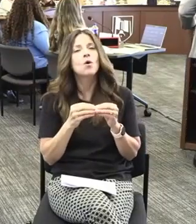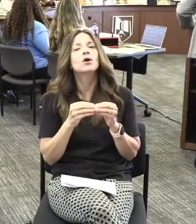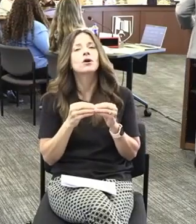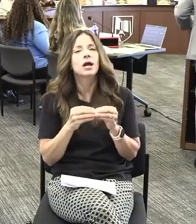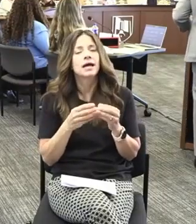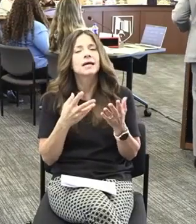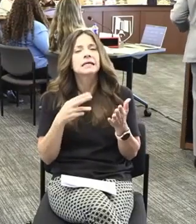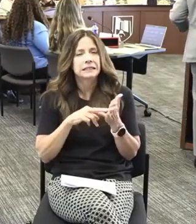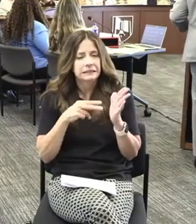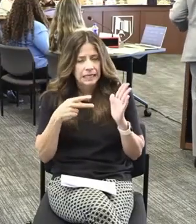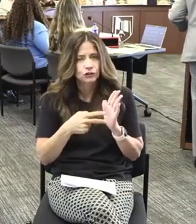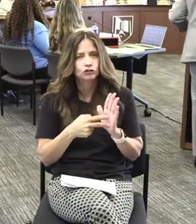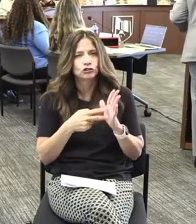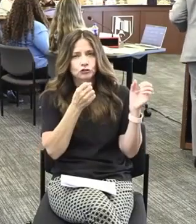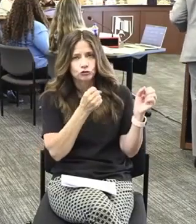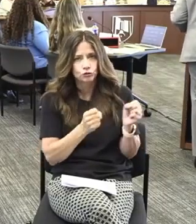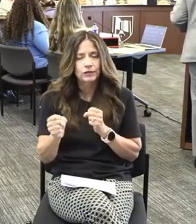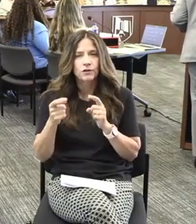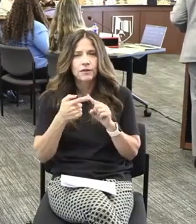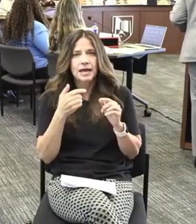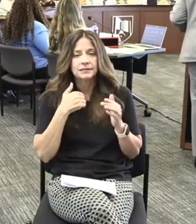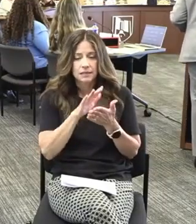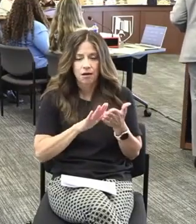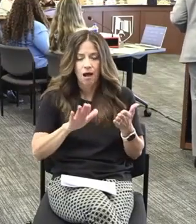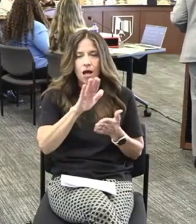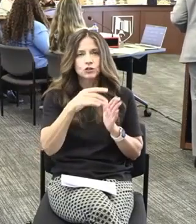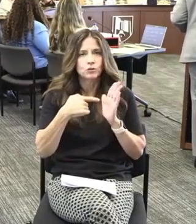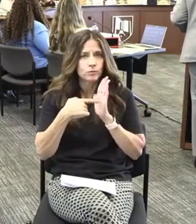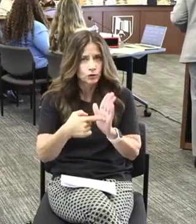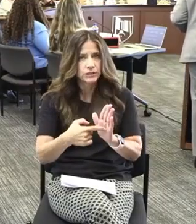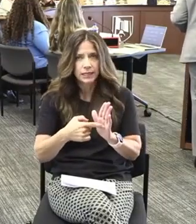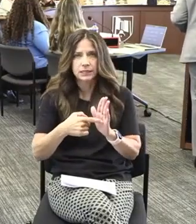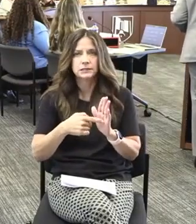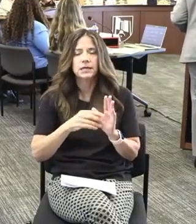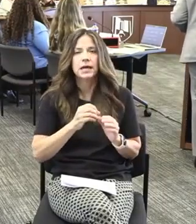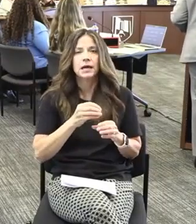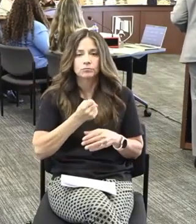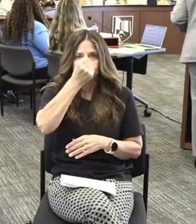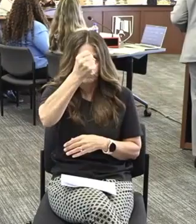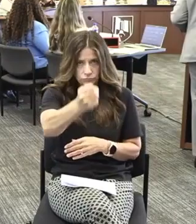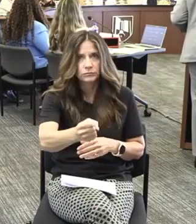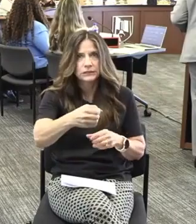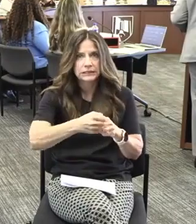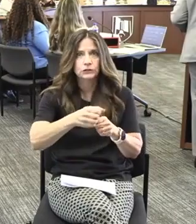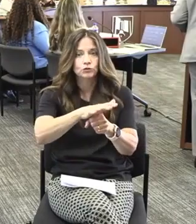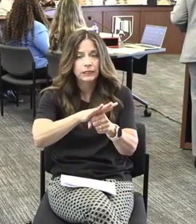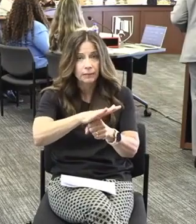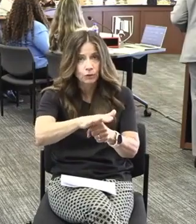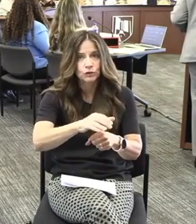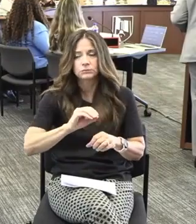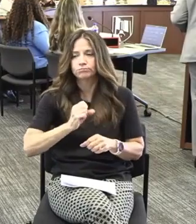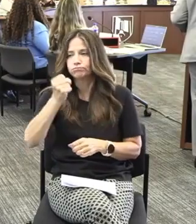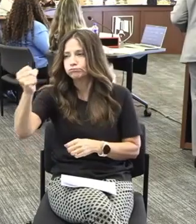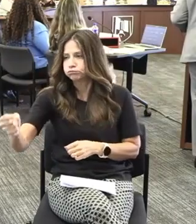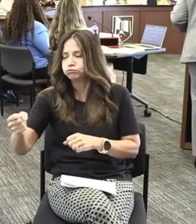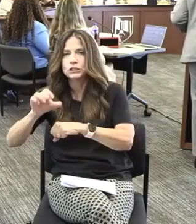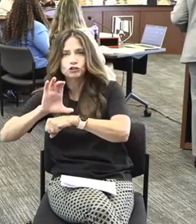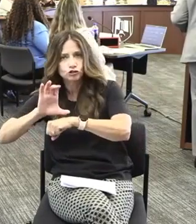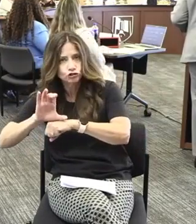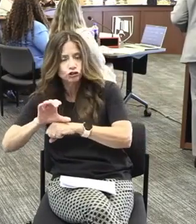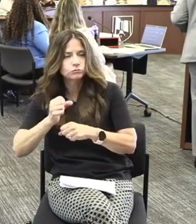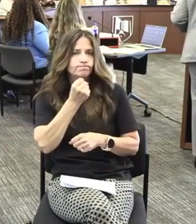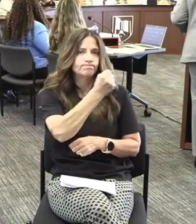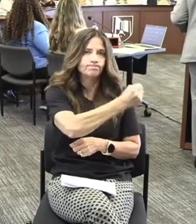strategy that puts college representatives directly into neighborhoods, into churches, into